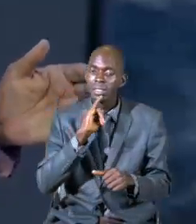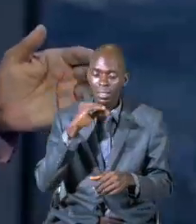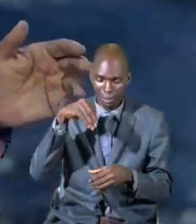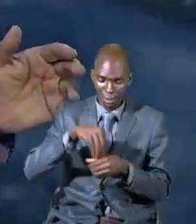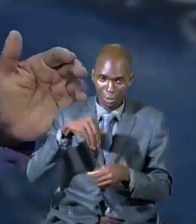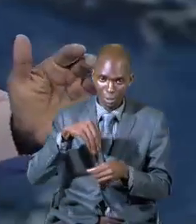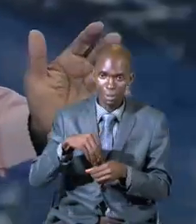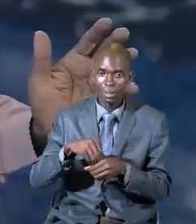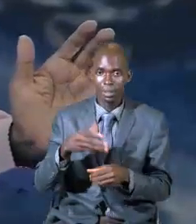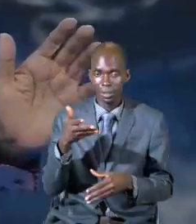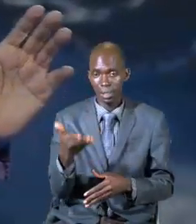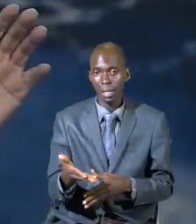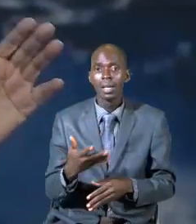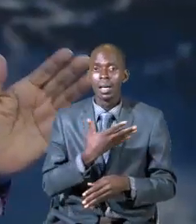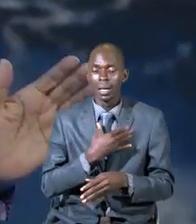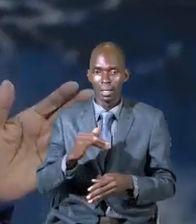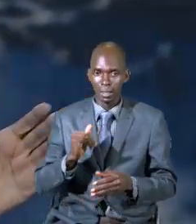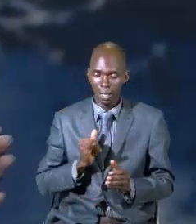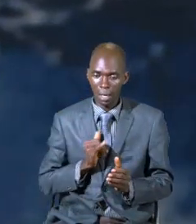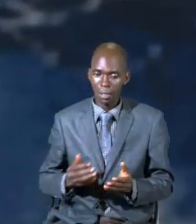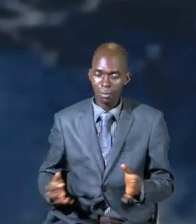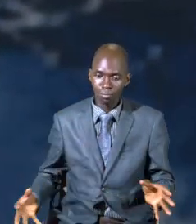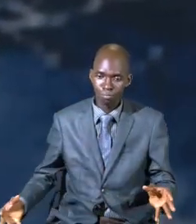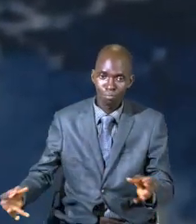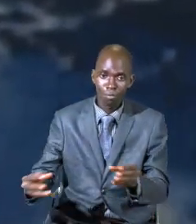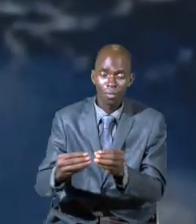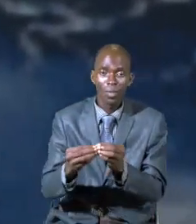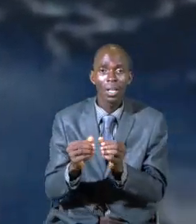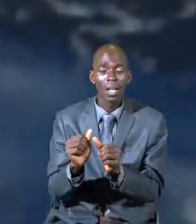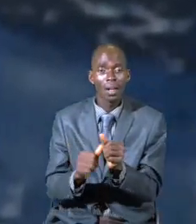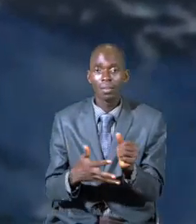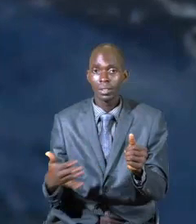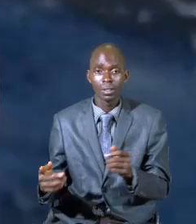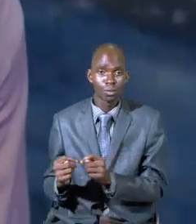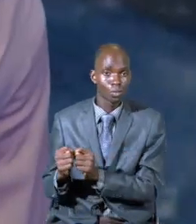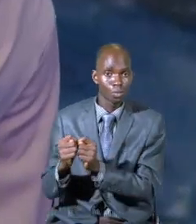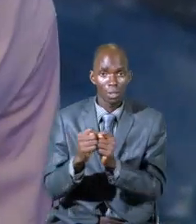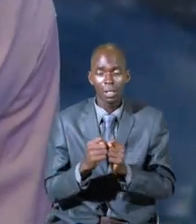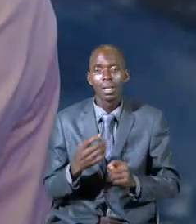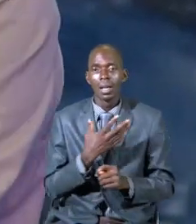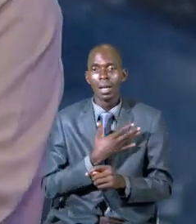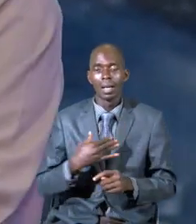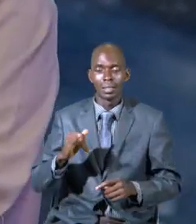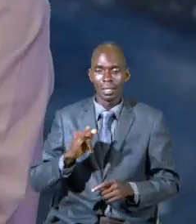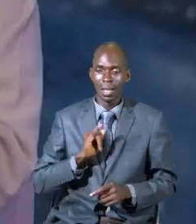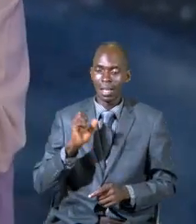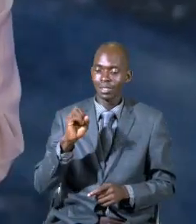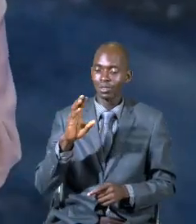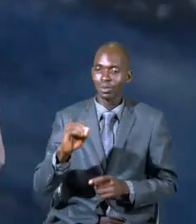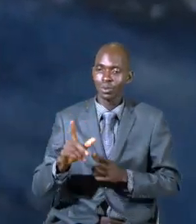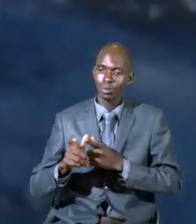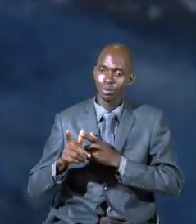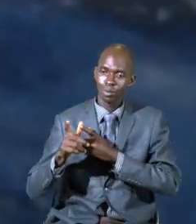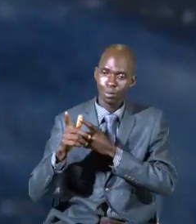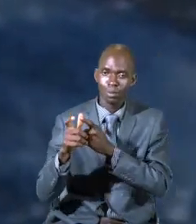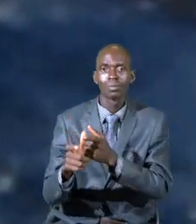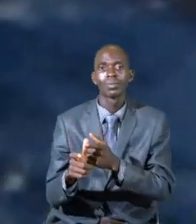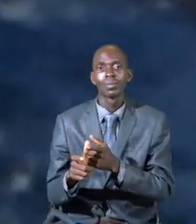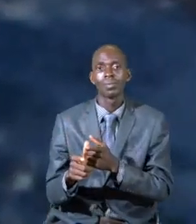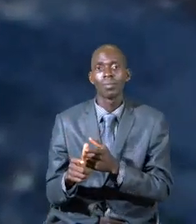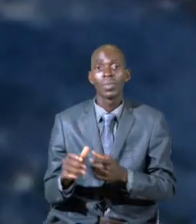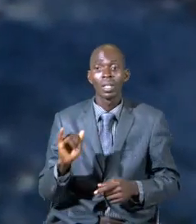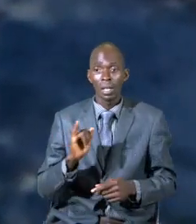and so I gather everything together and I so run. I